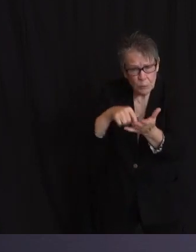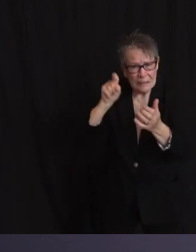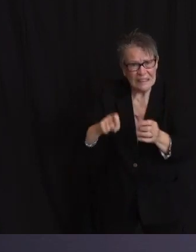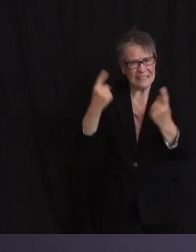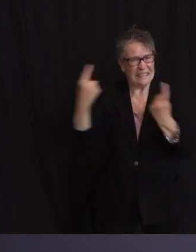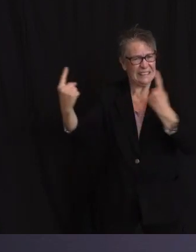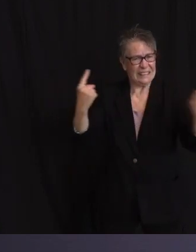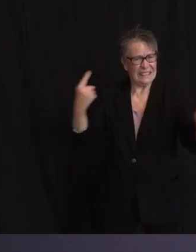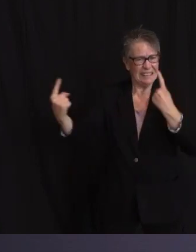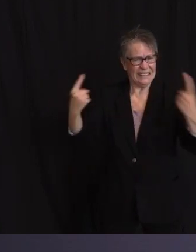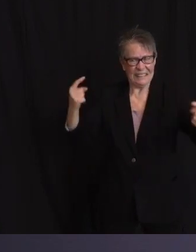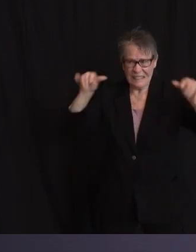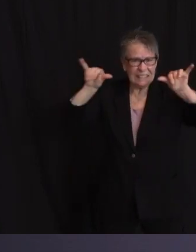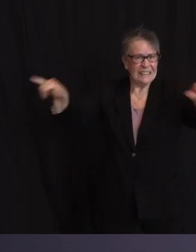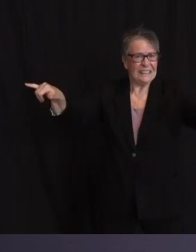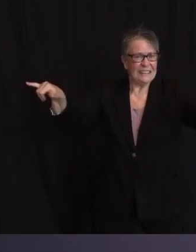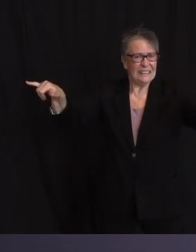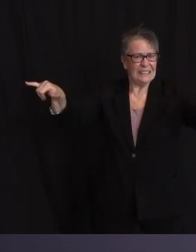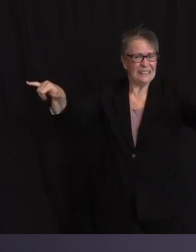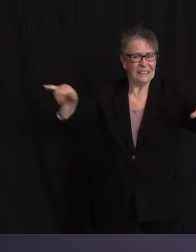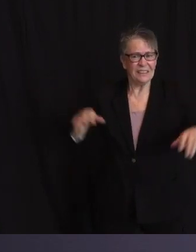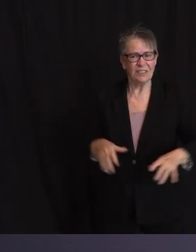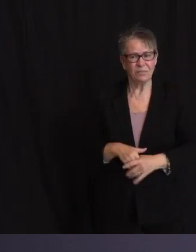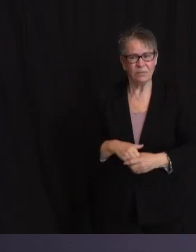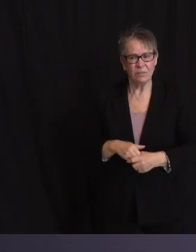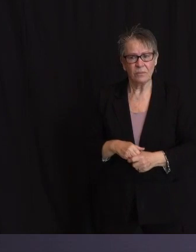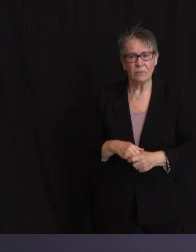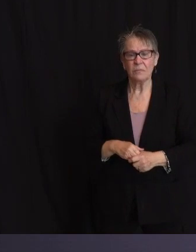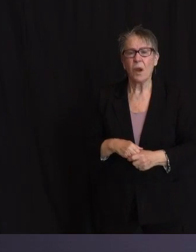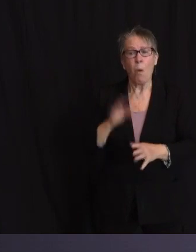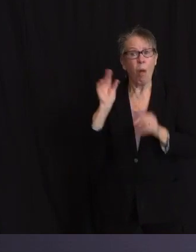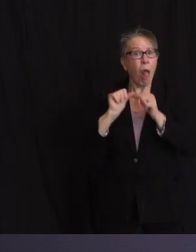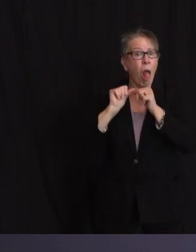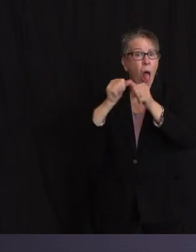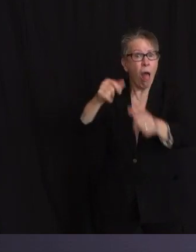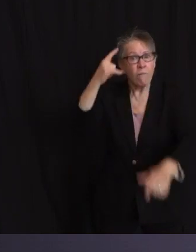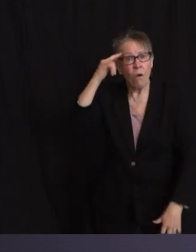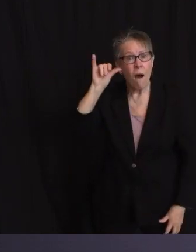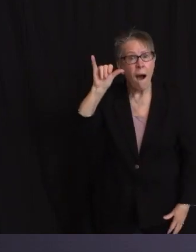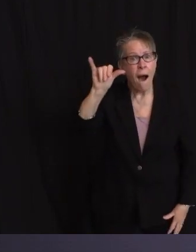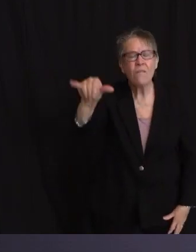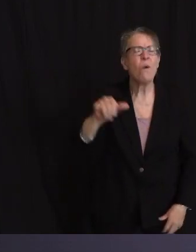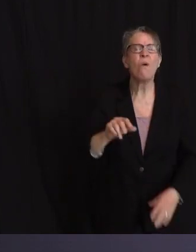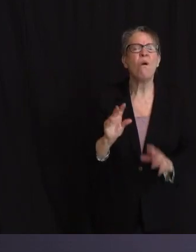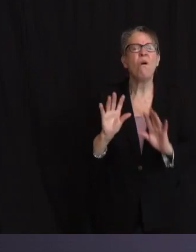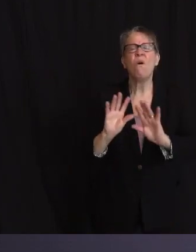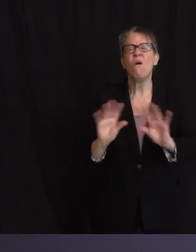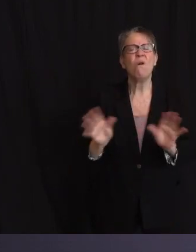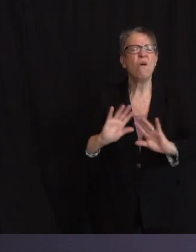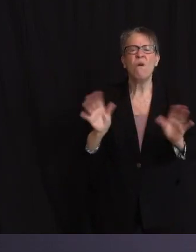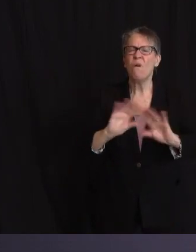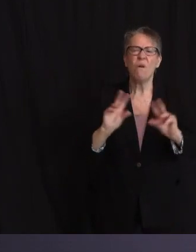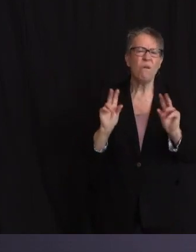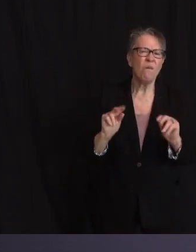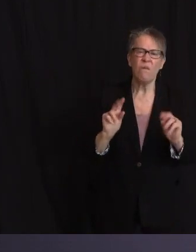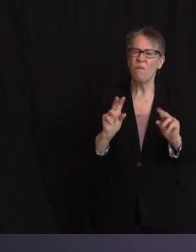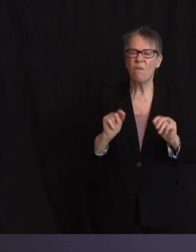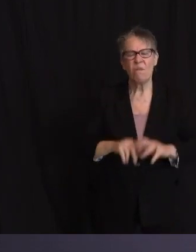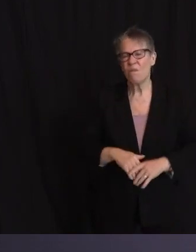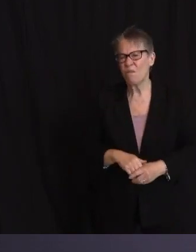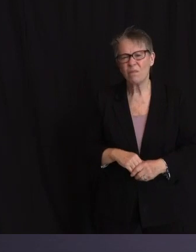away from each other. It's not a forever, it's not a life sentence, but it is unambiguous what our steps should be. So while I